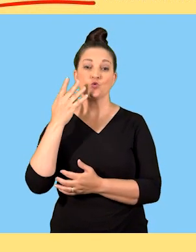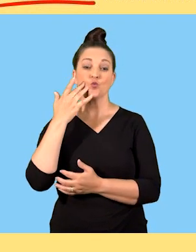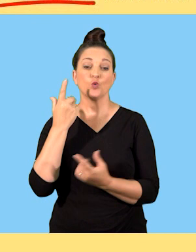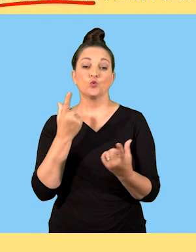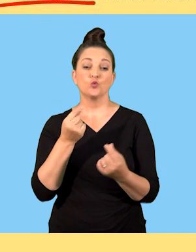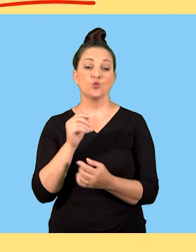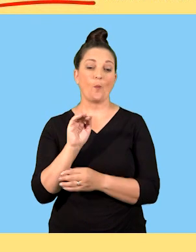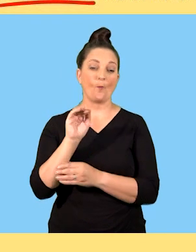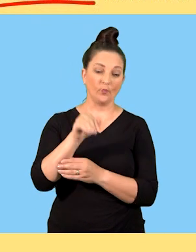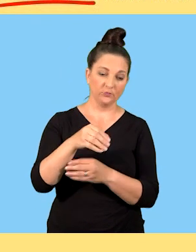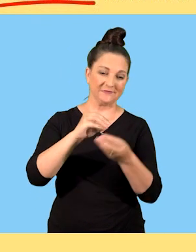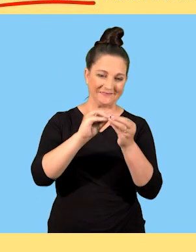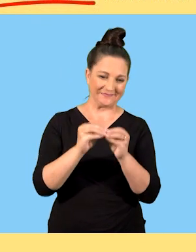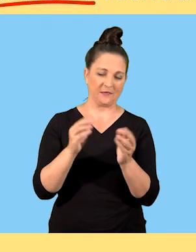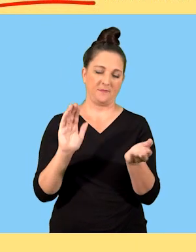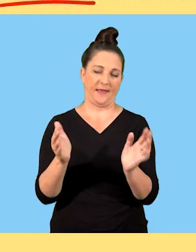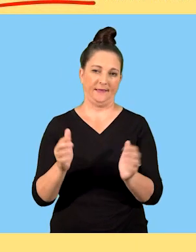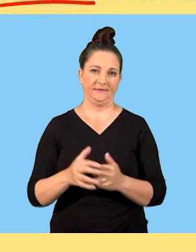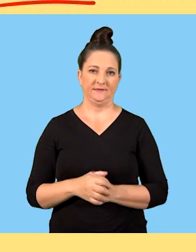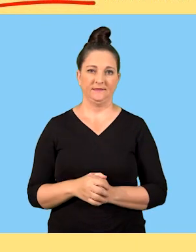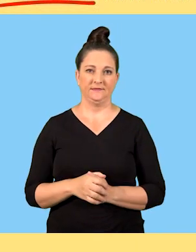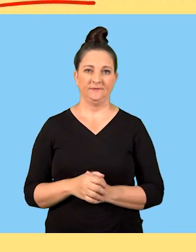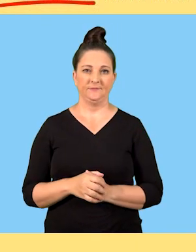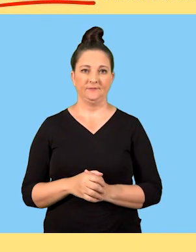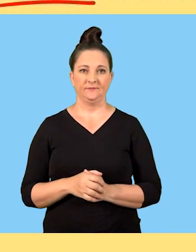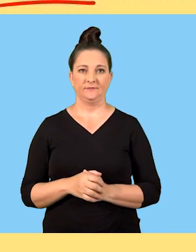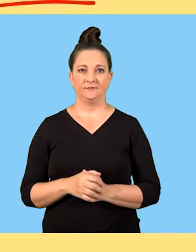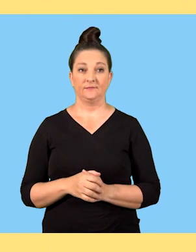in the post-adjustment trial balance.